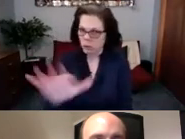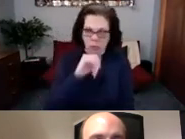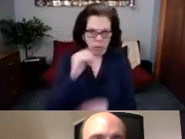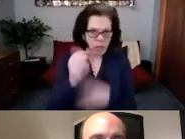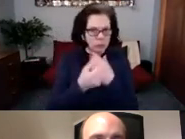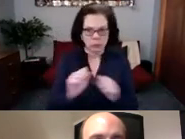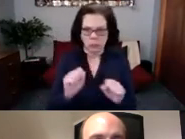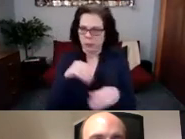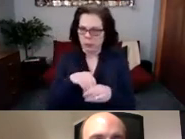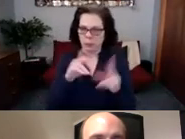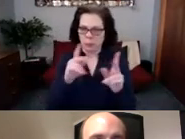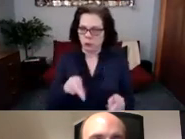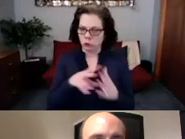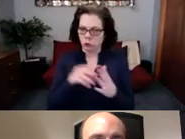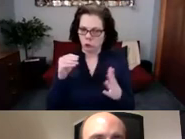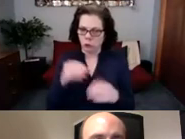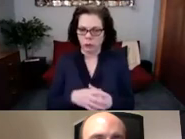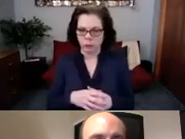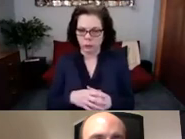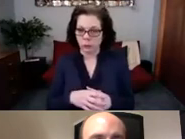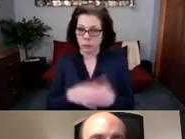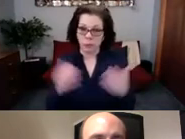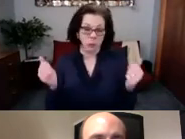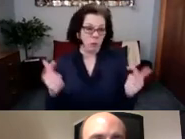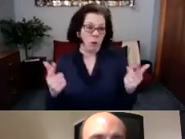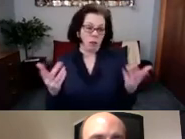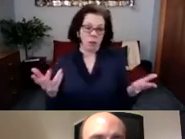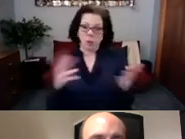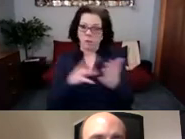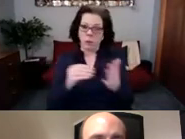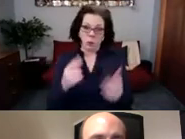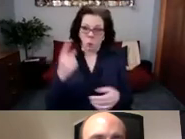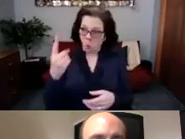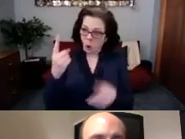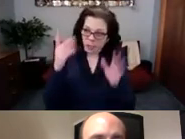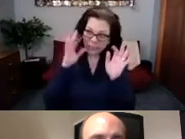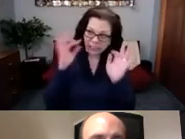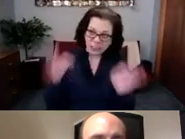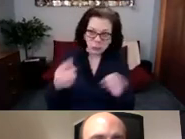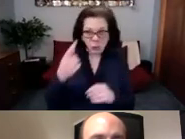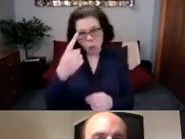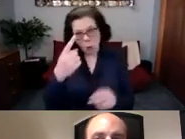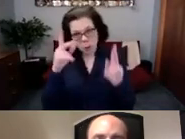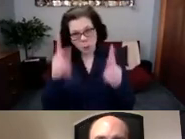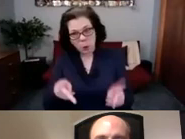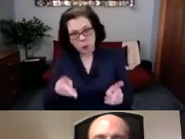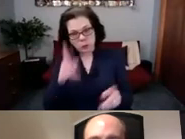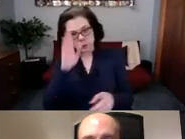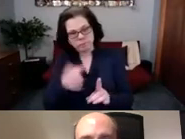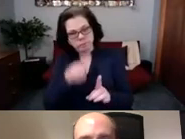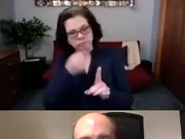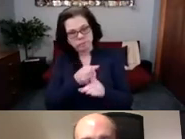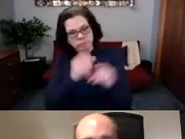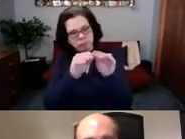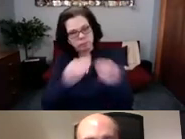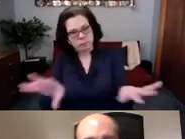learning. Because as we've all learned, any one decision that any one person makes has an impact on everyone else. That's how